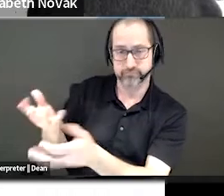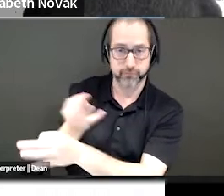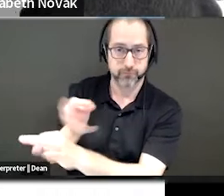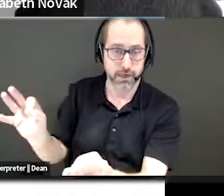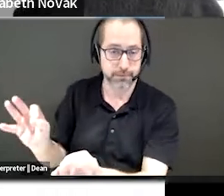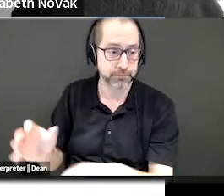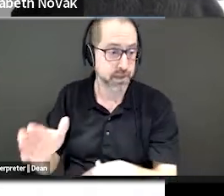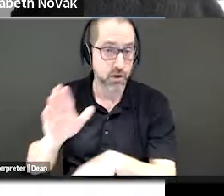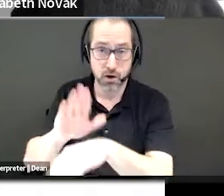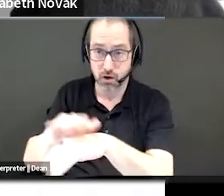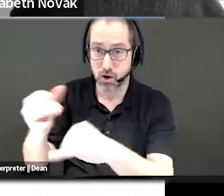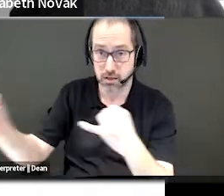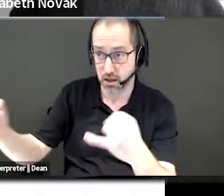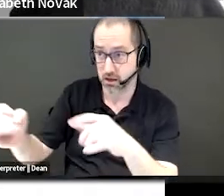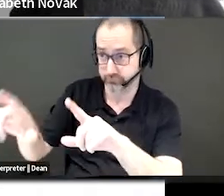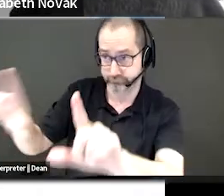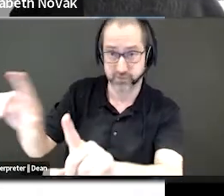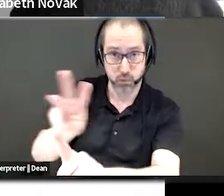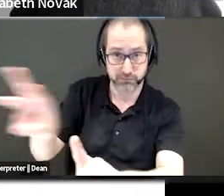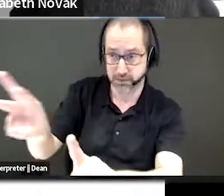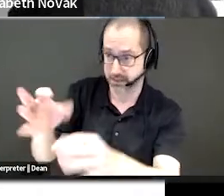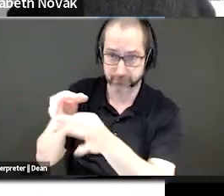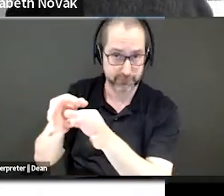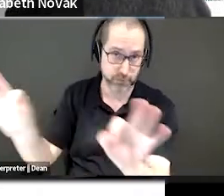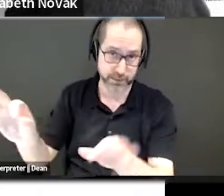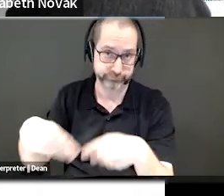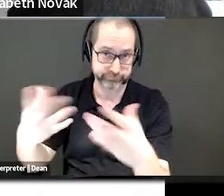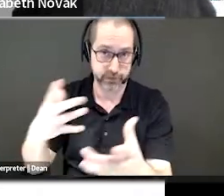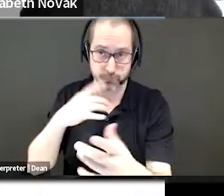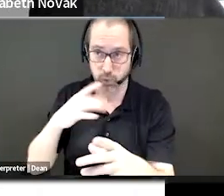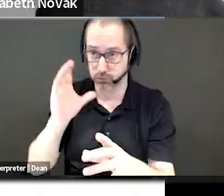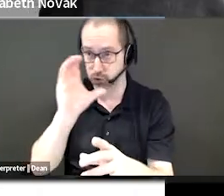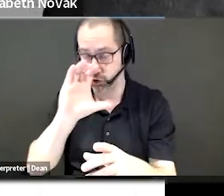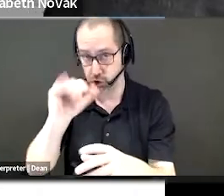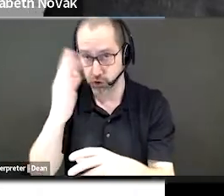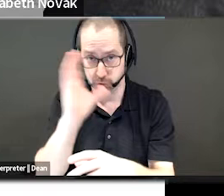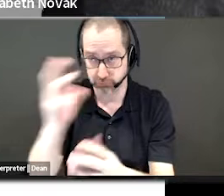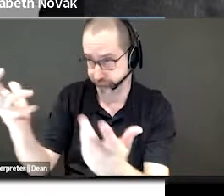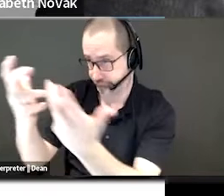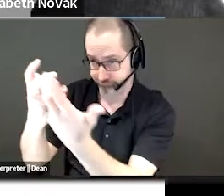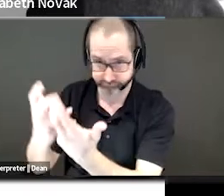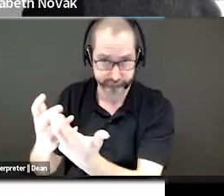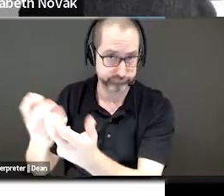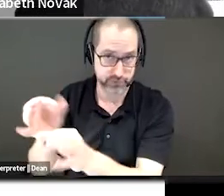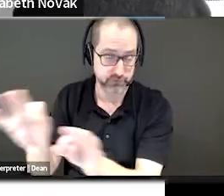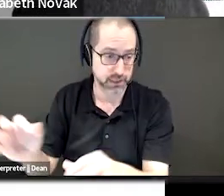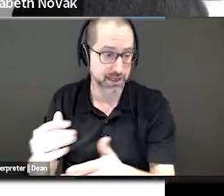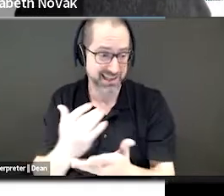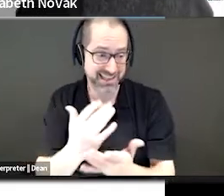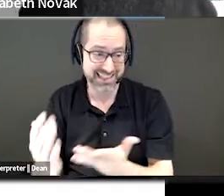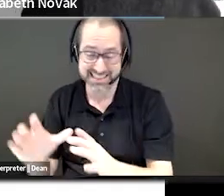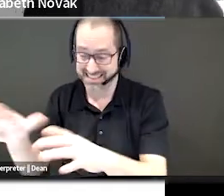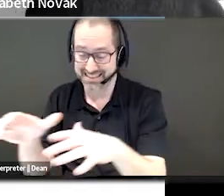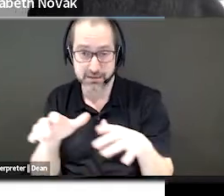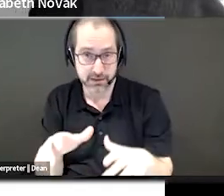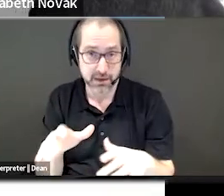is also offered for free. And the third service that we offer for free is networking opportunities